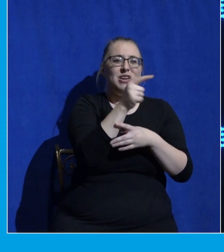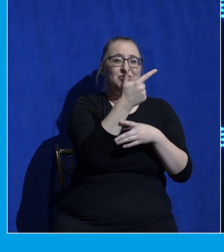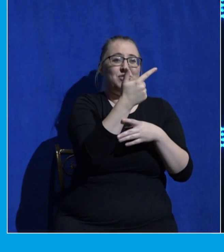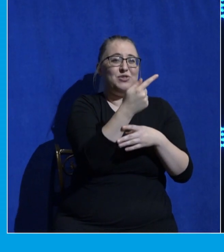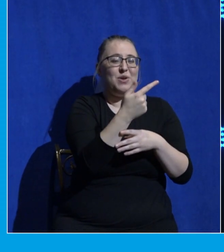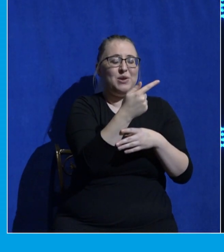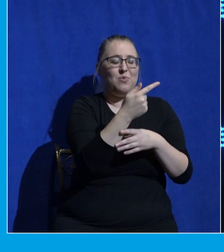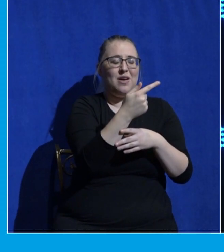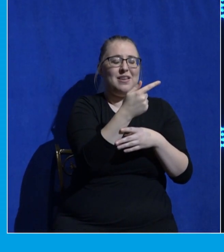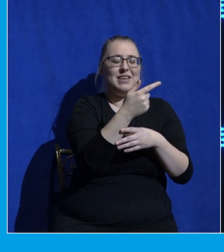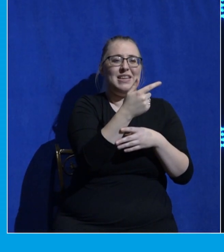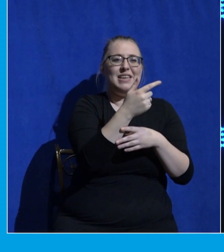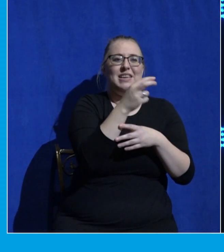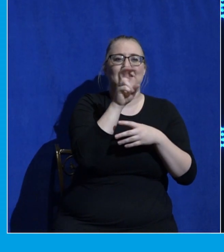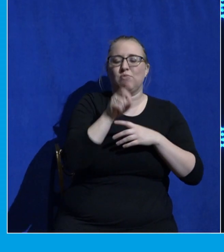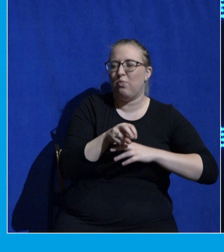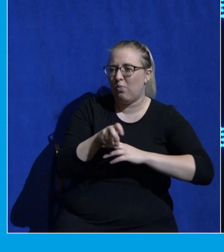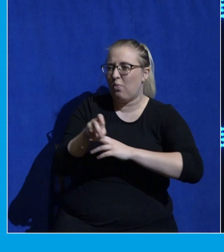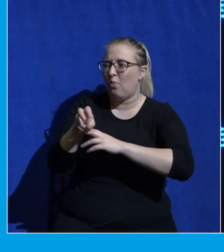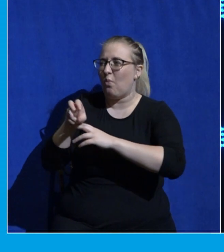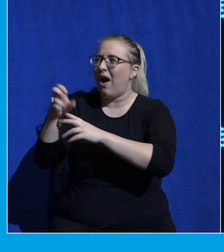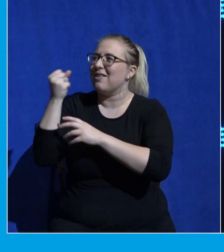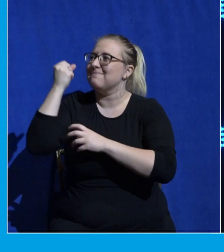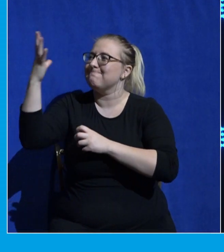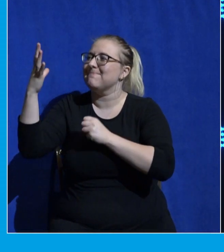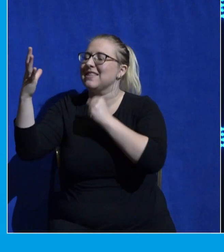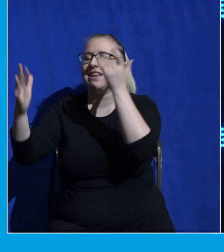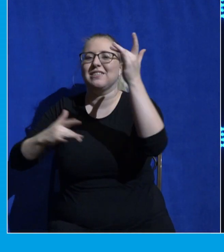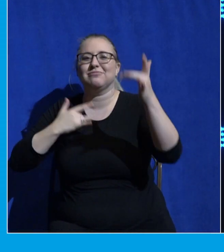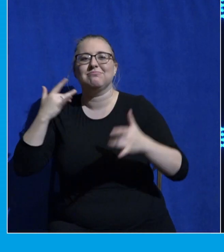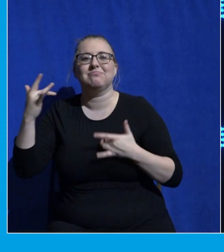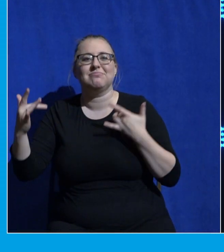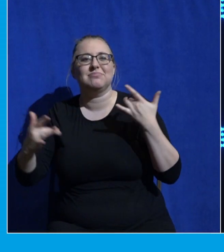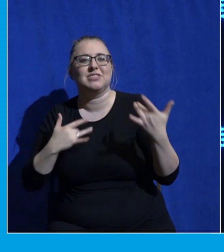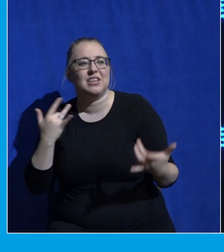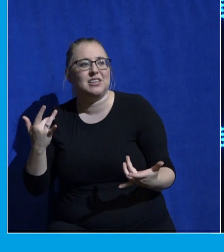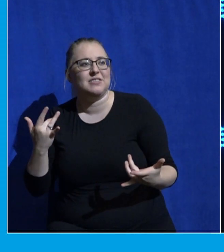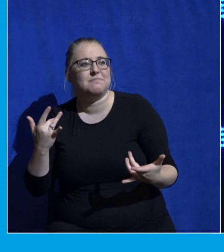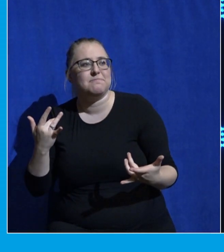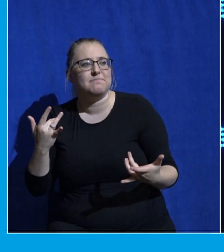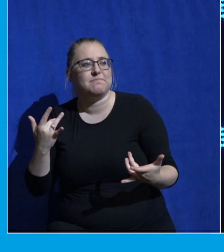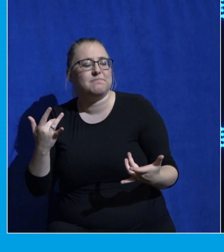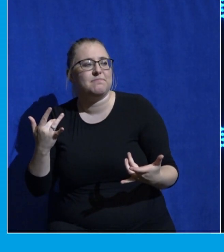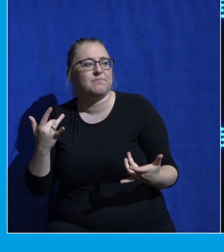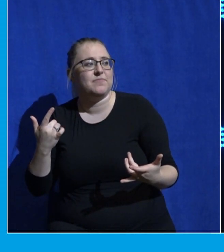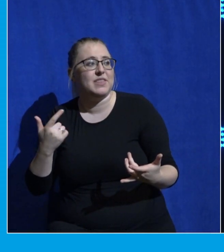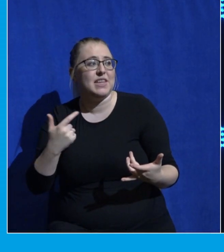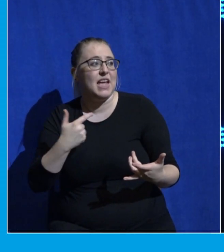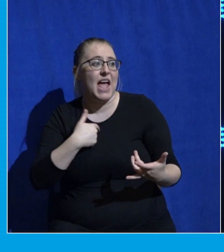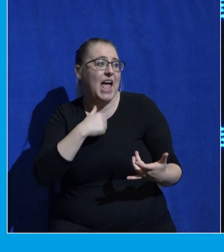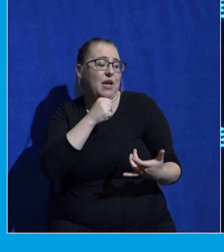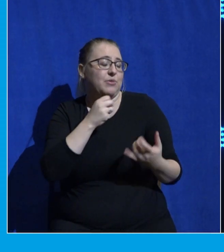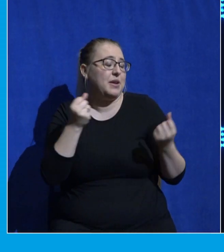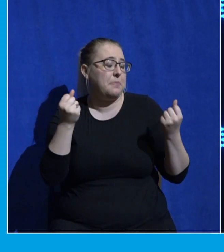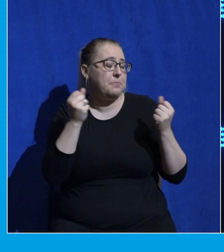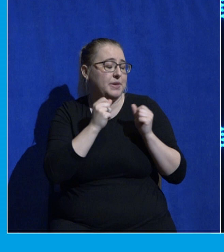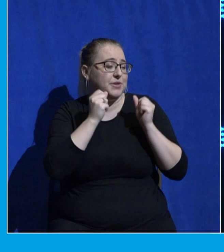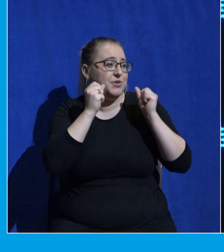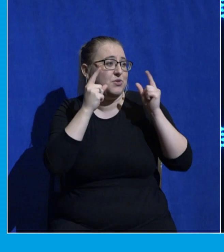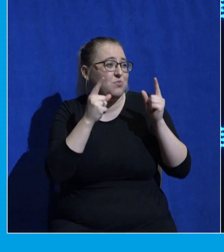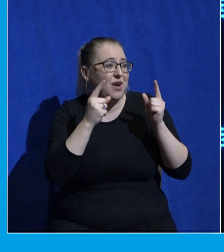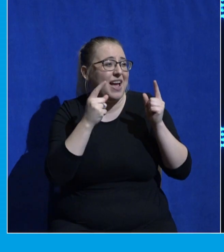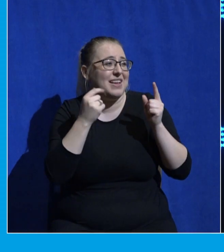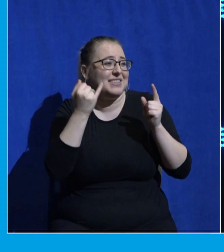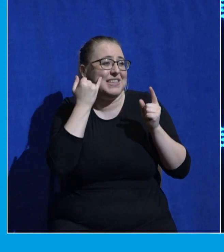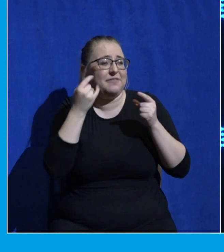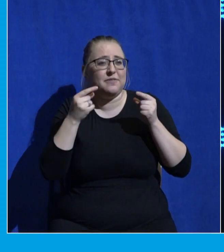would walk up the hills singing these songs in glad jubilation. And I would not be surprised that this song was so heavy on his